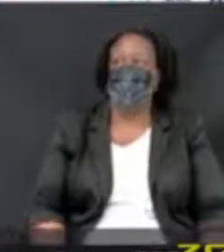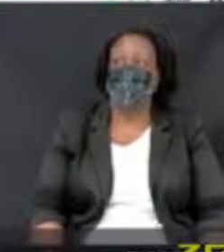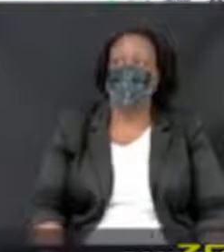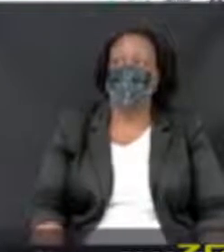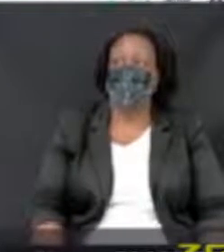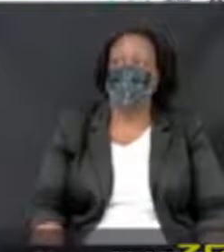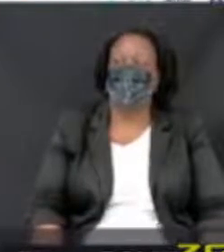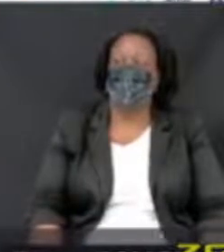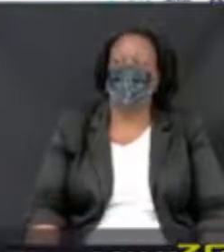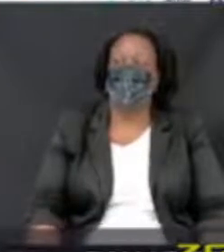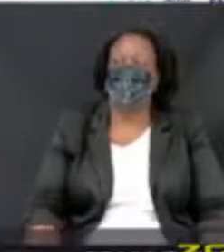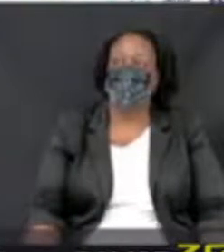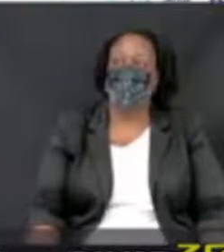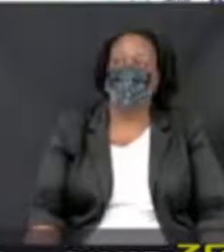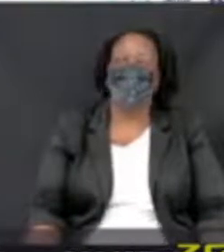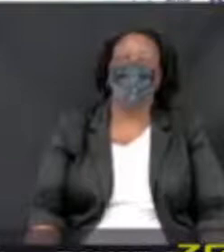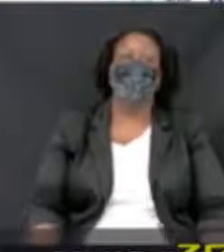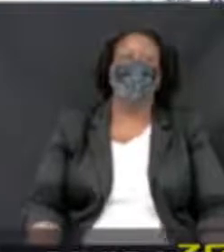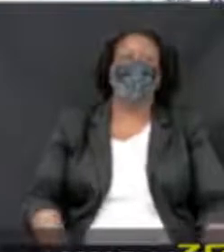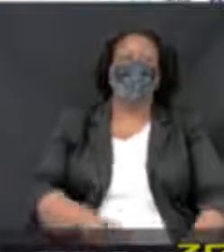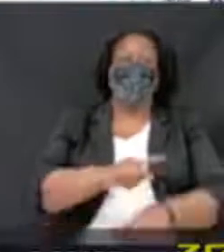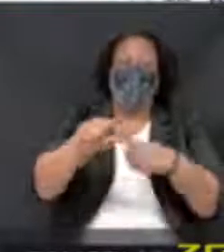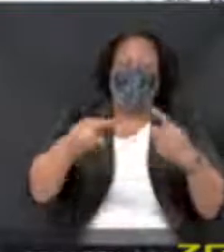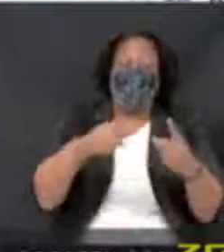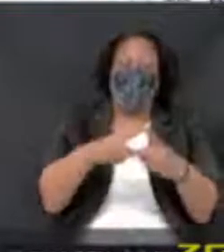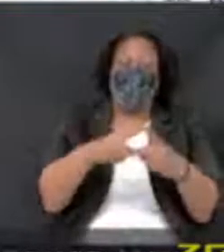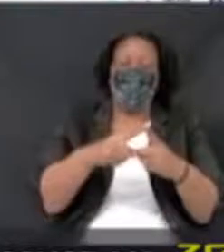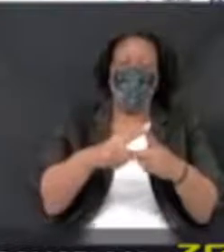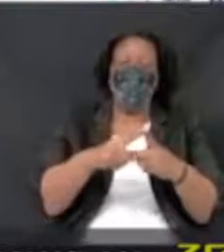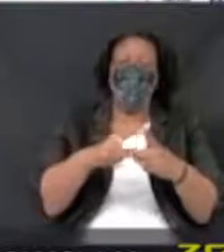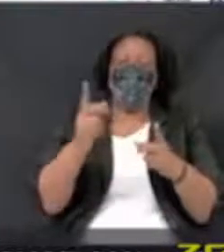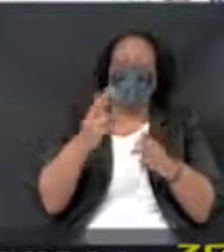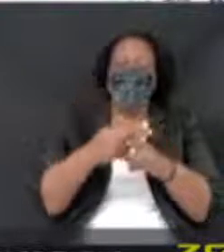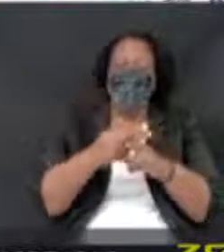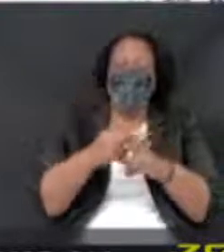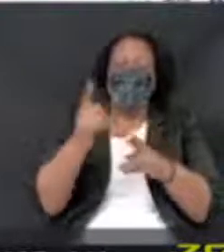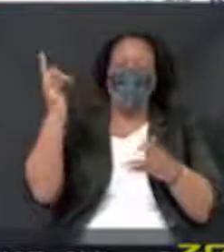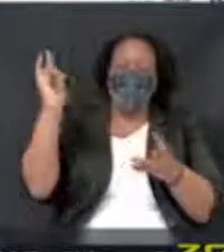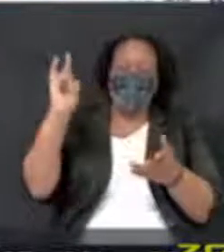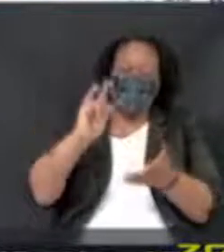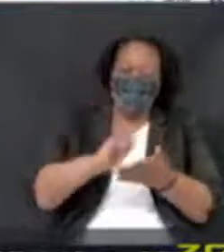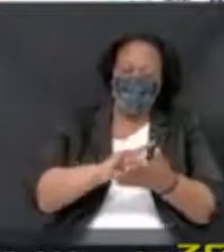can go to the Airbnb. So once the land and go process is implemented,